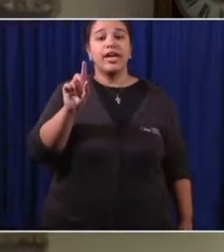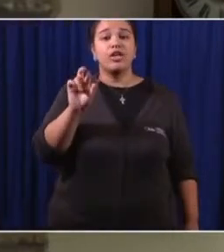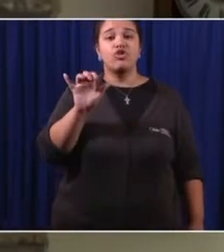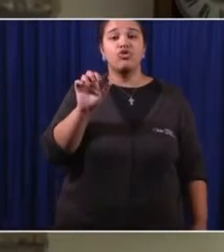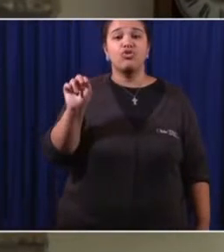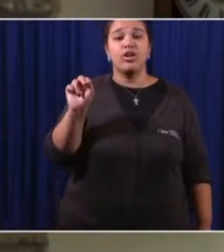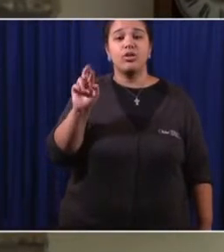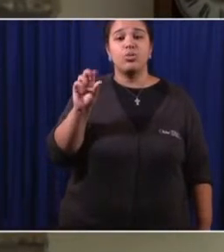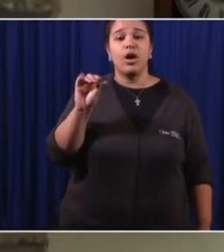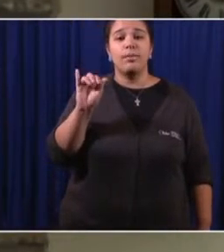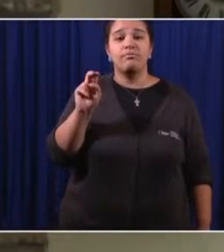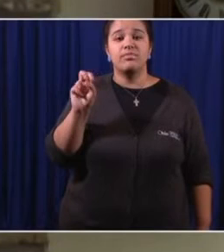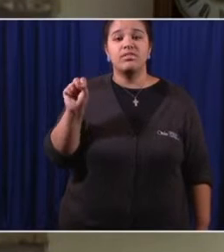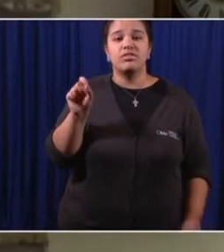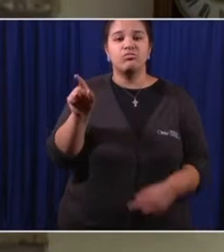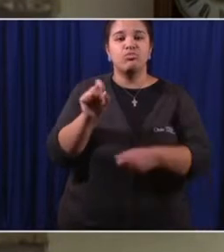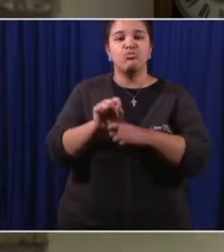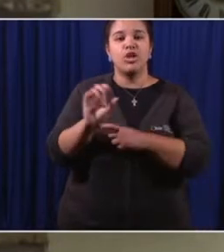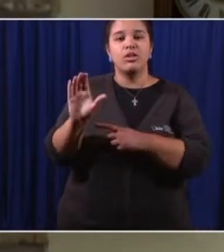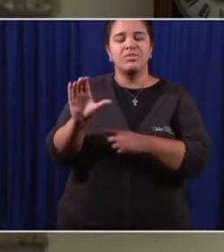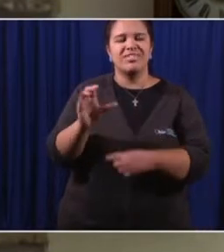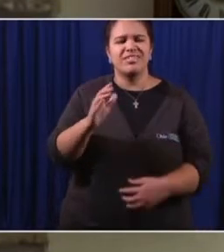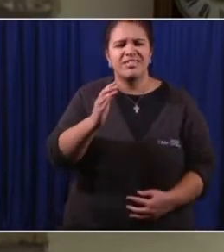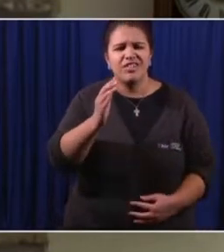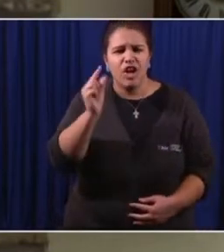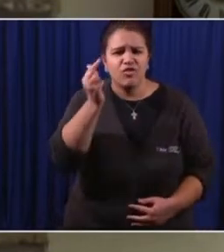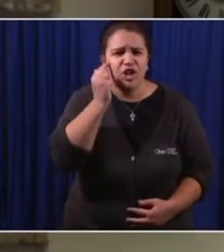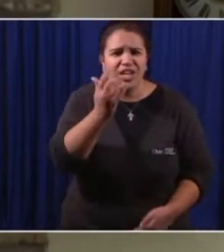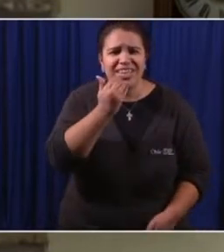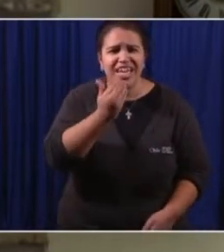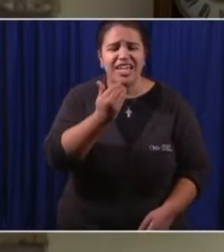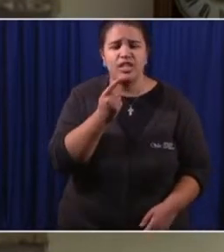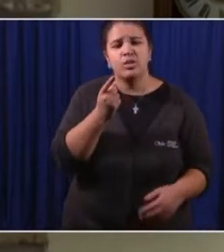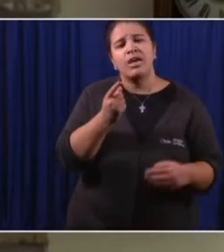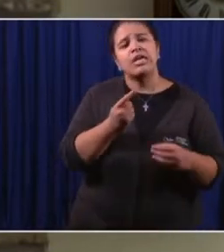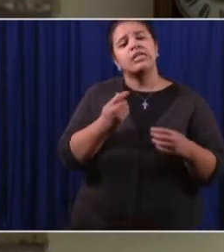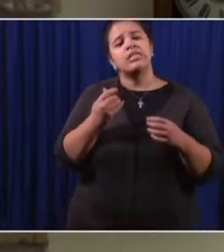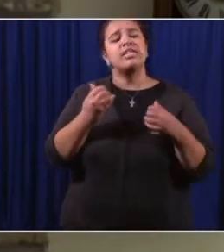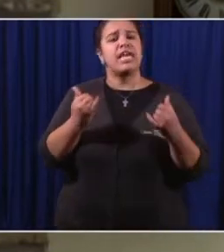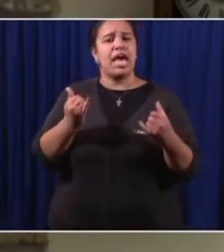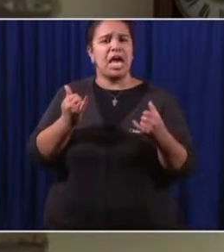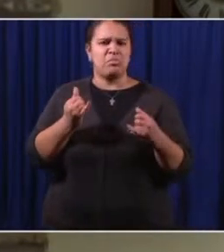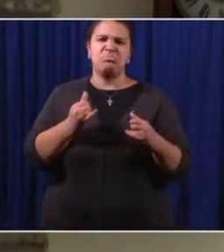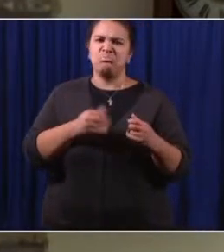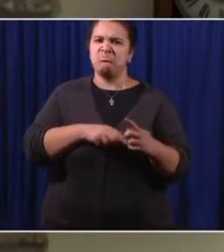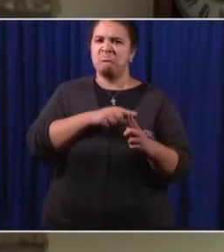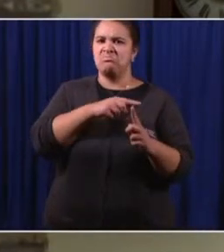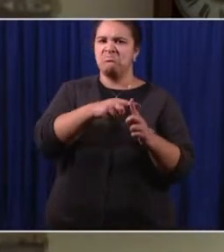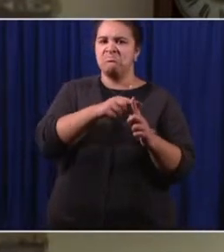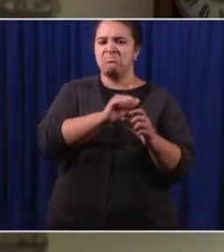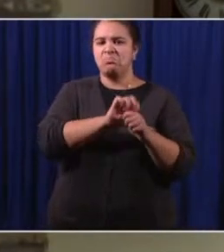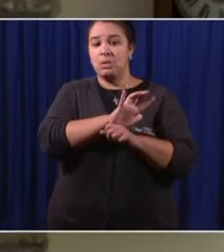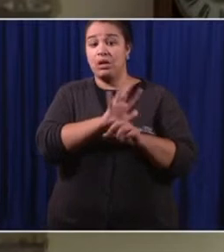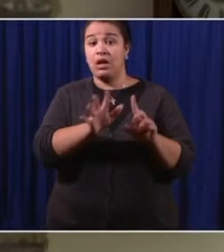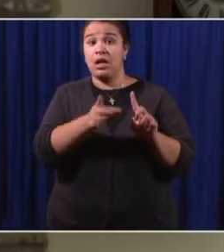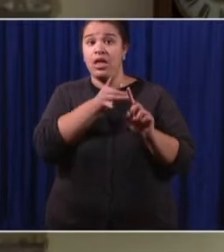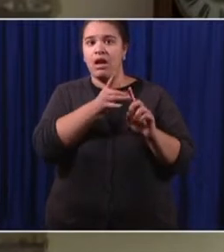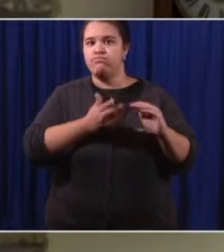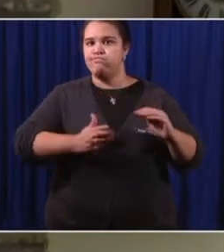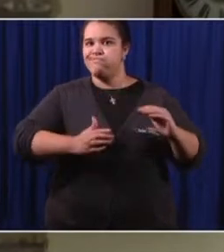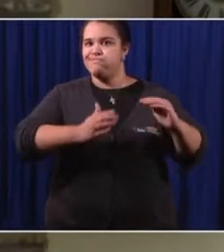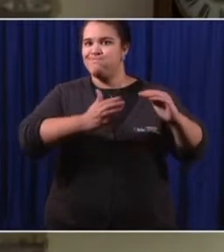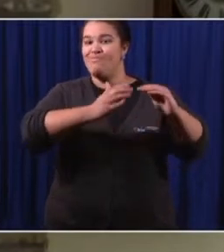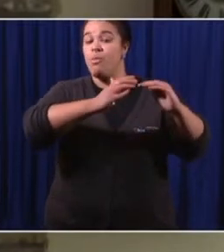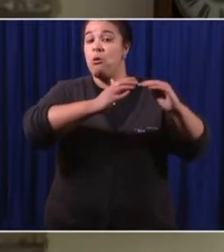Governor, thank you for doing this. You talked about today's case numbers rising and possibly that being due to cases and testing on our